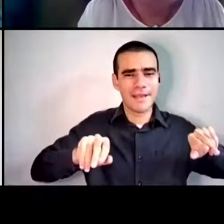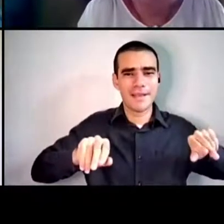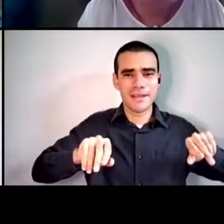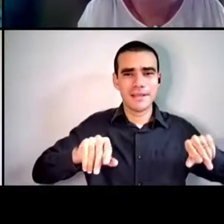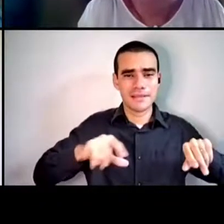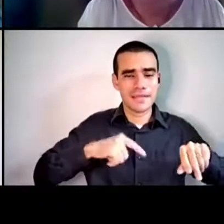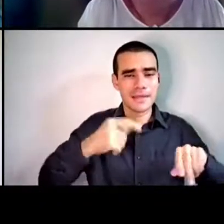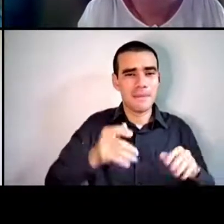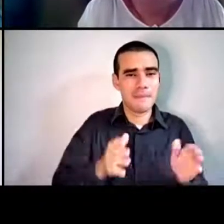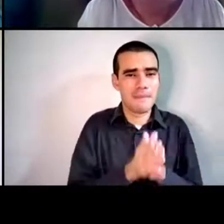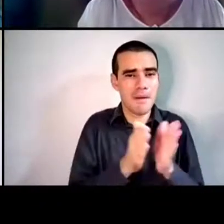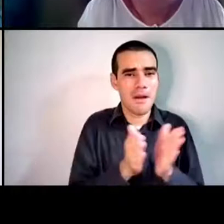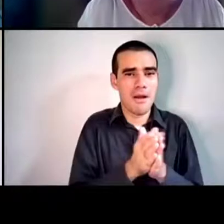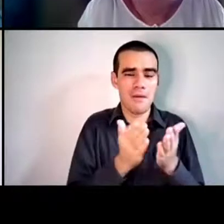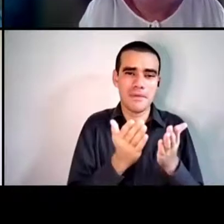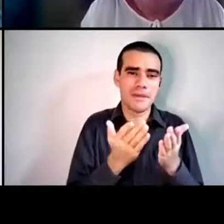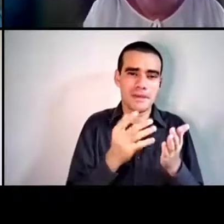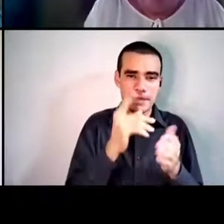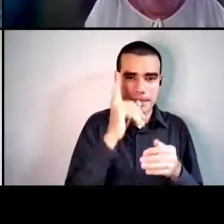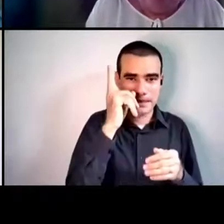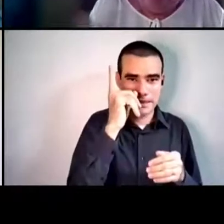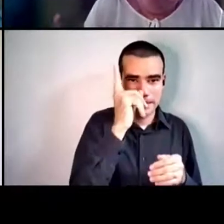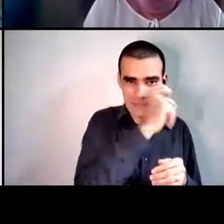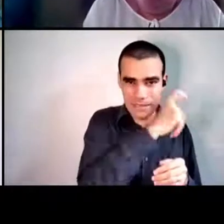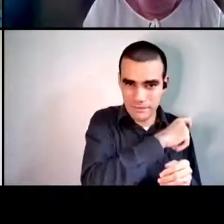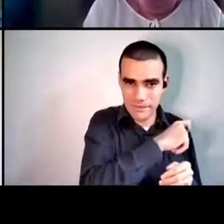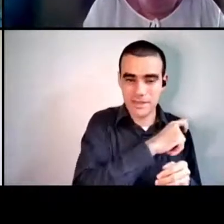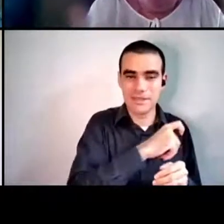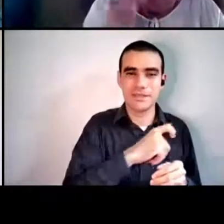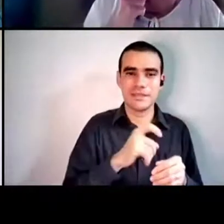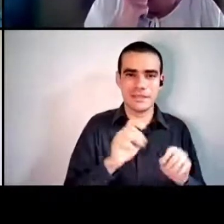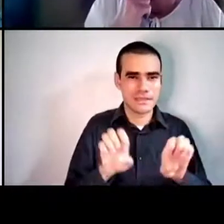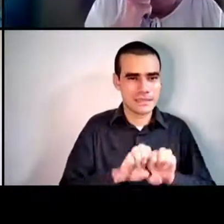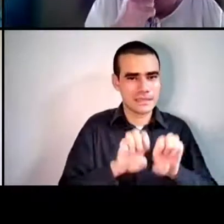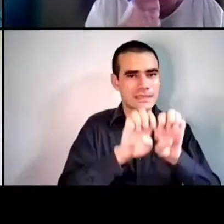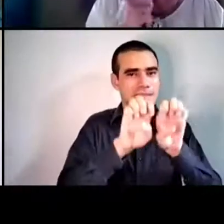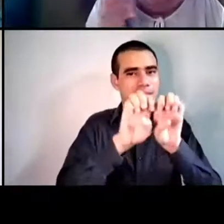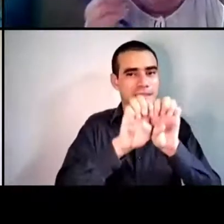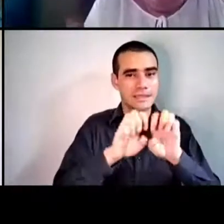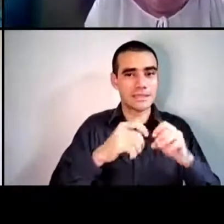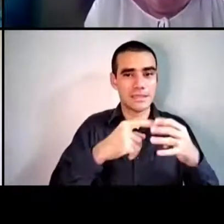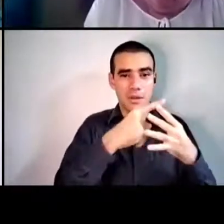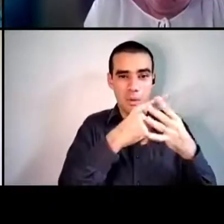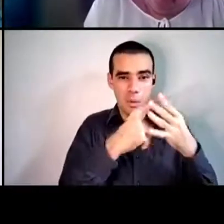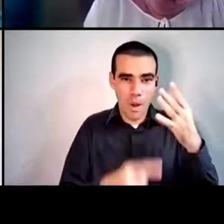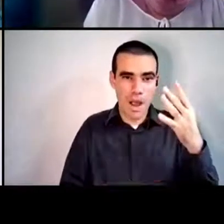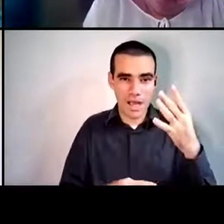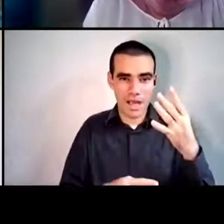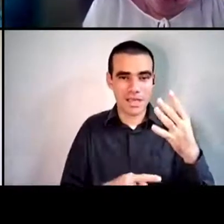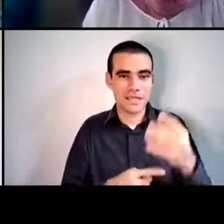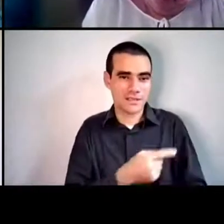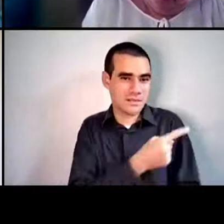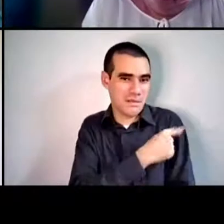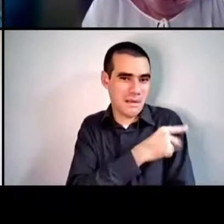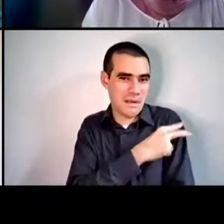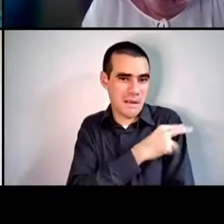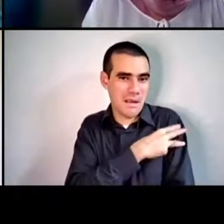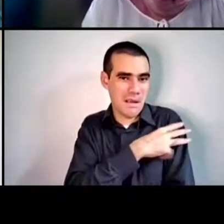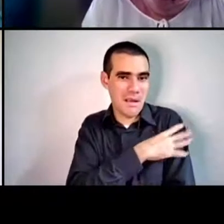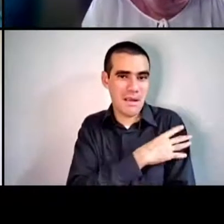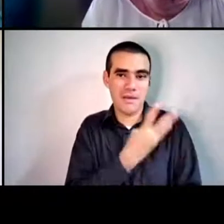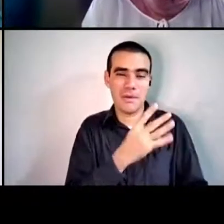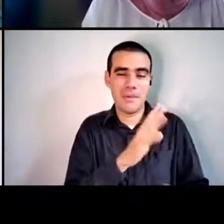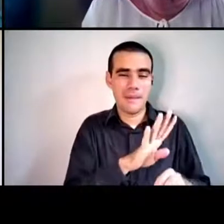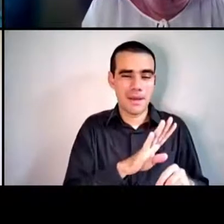As adverse the condition as it is in this structure, that they should have four grades